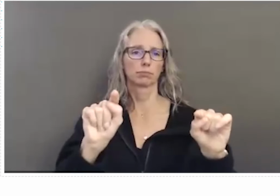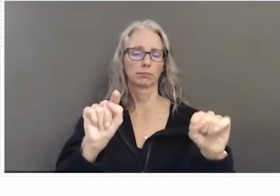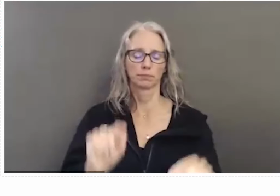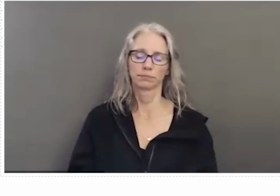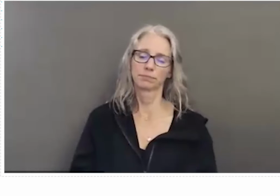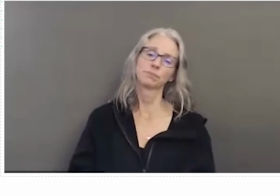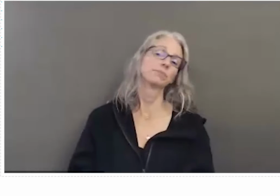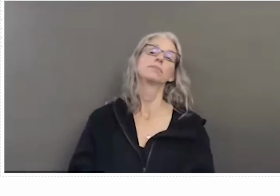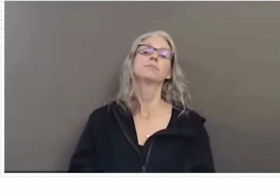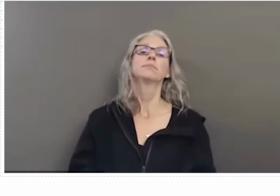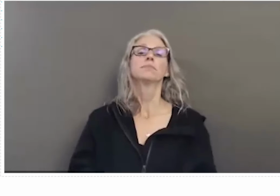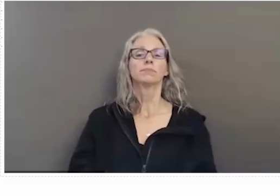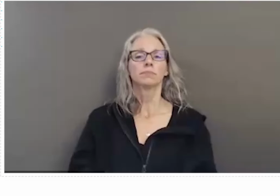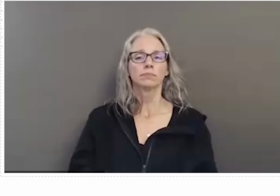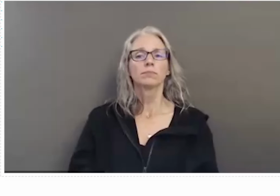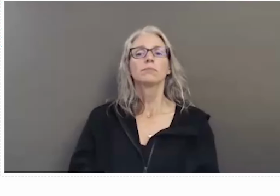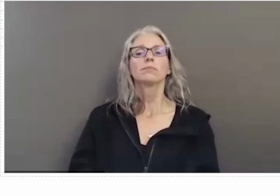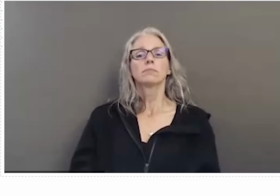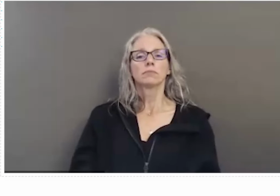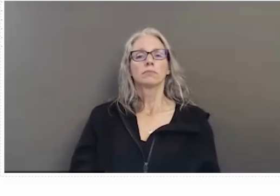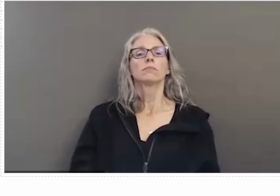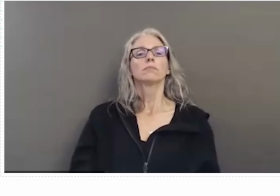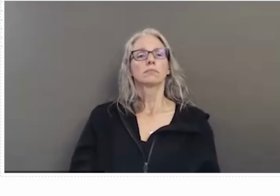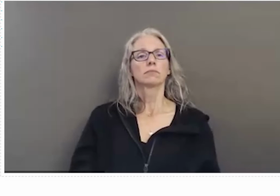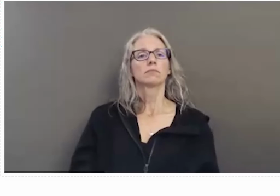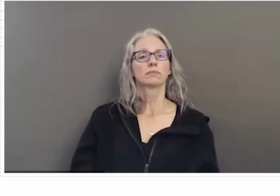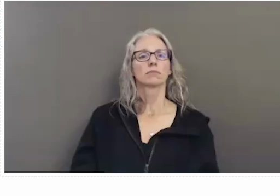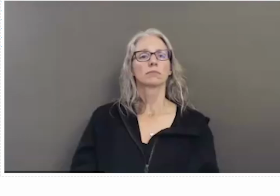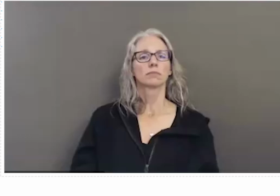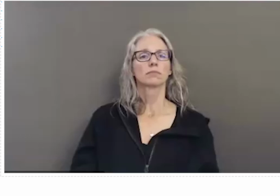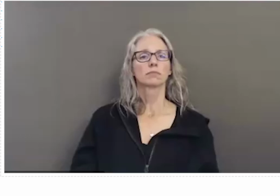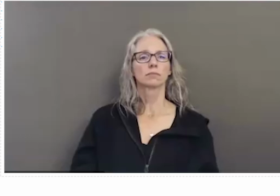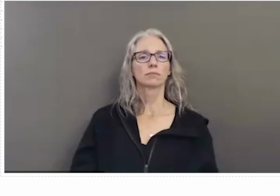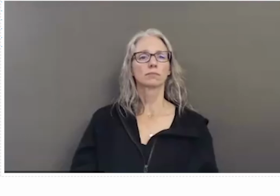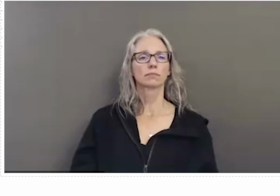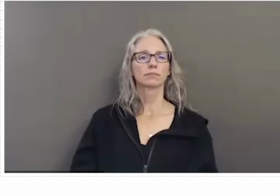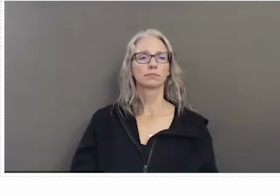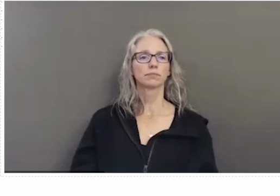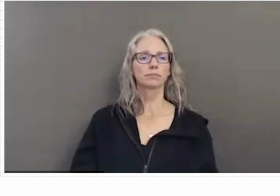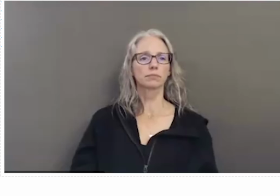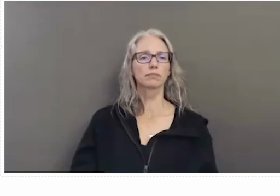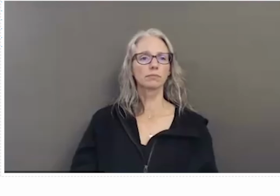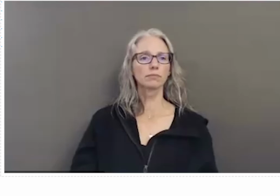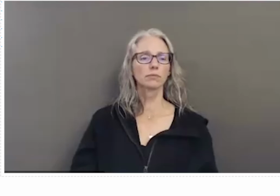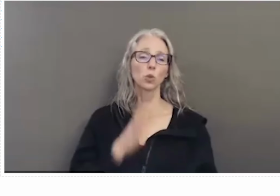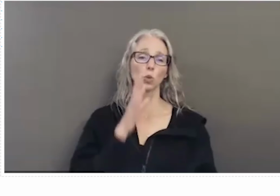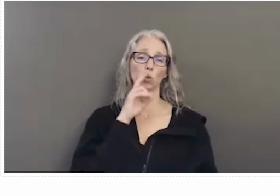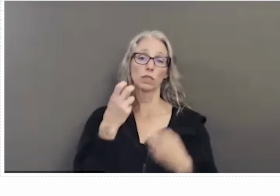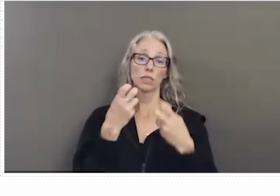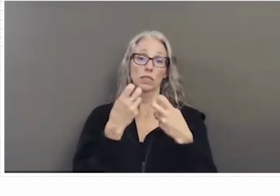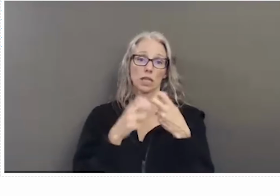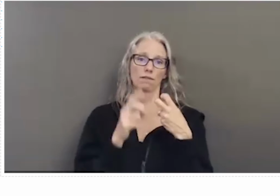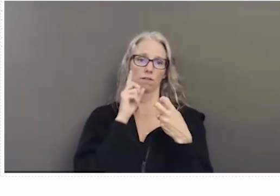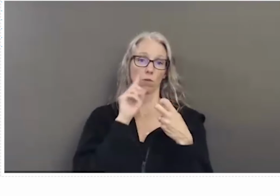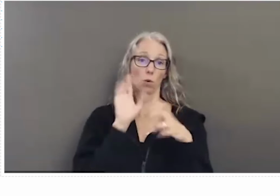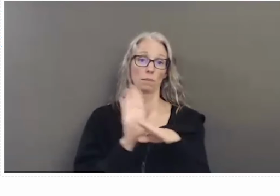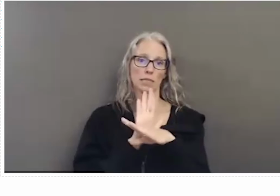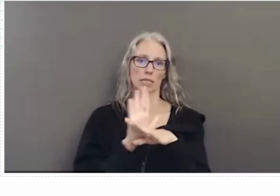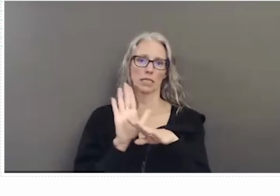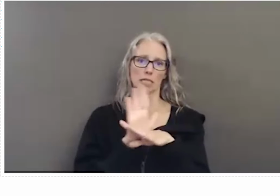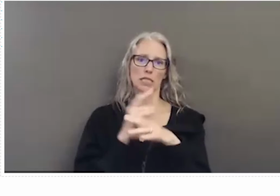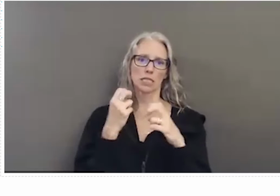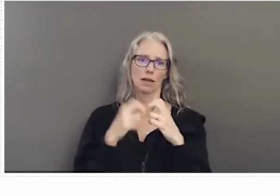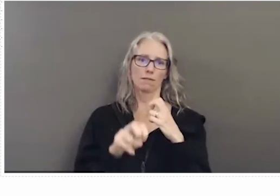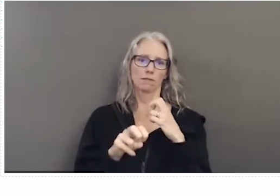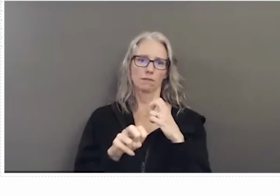point of an organization, I think it's a really tough position to be in because we know there are only, so many sponsors